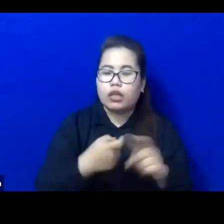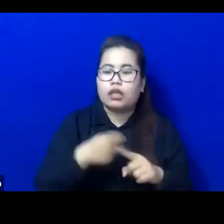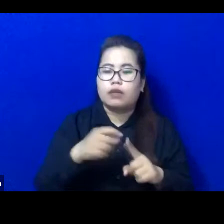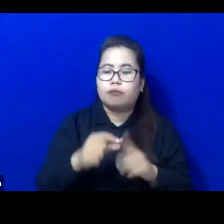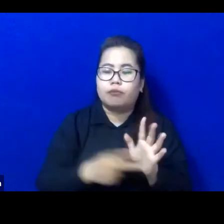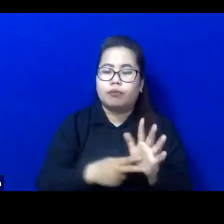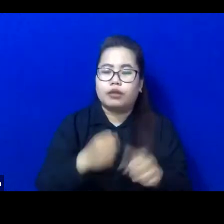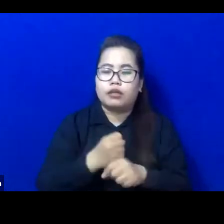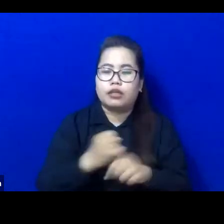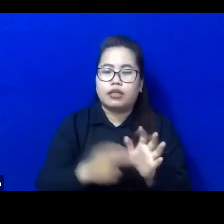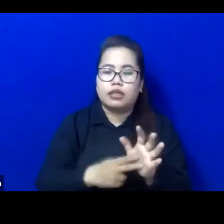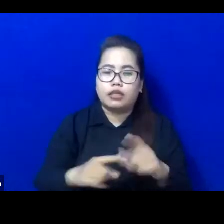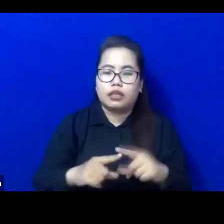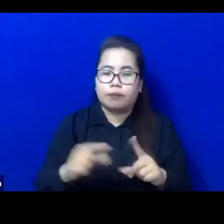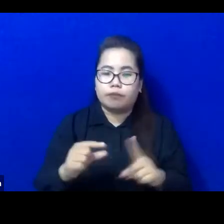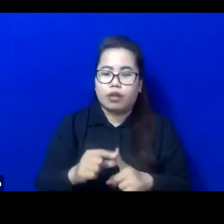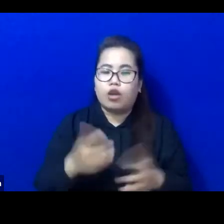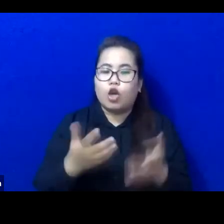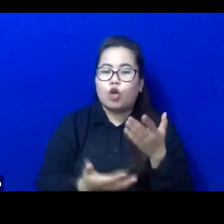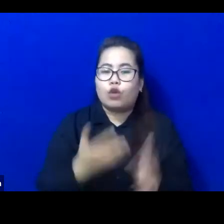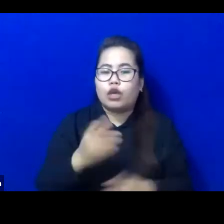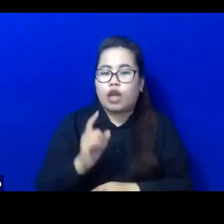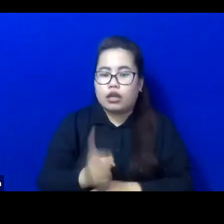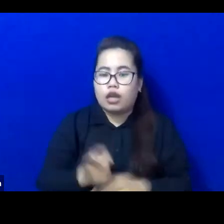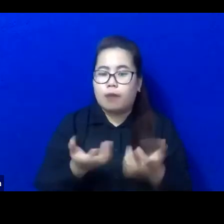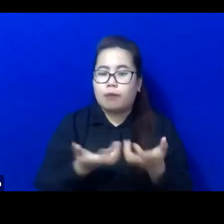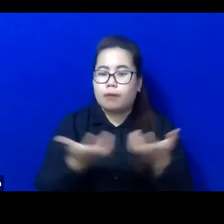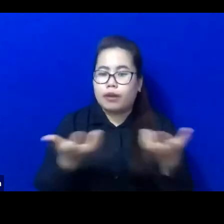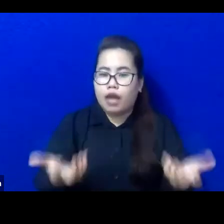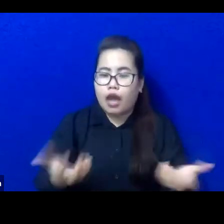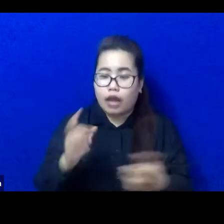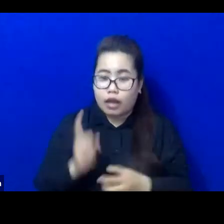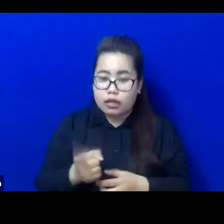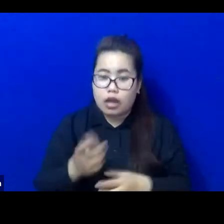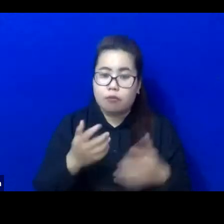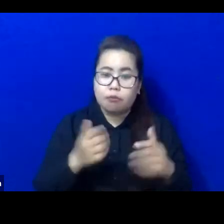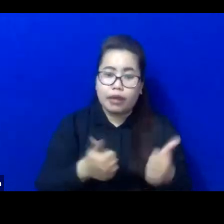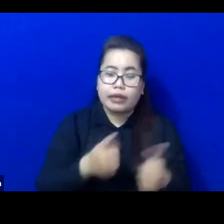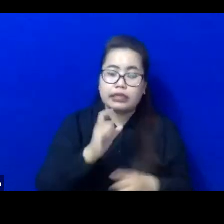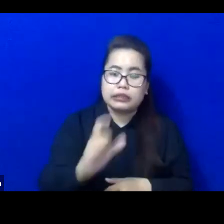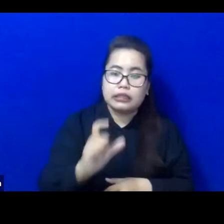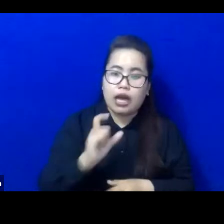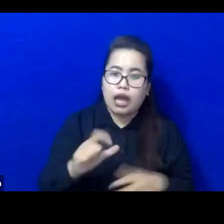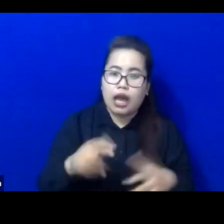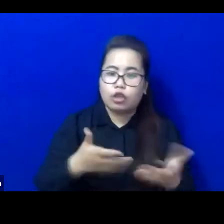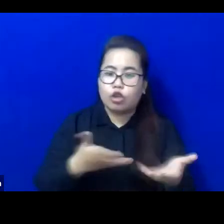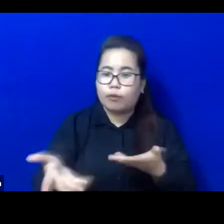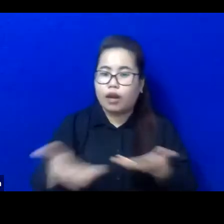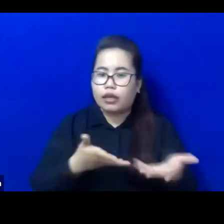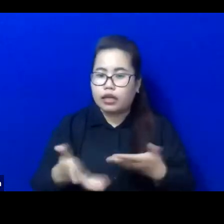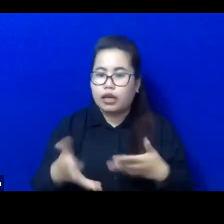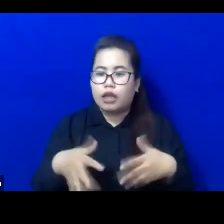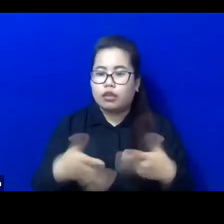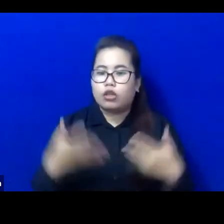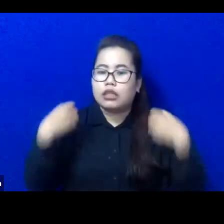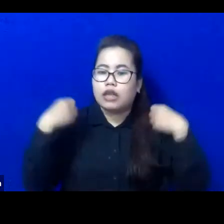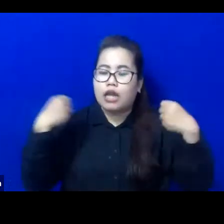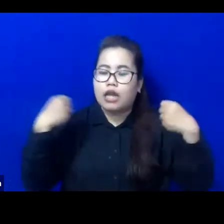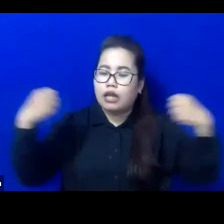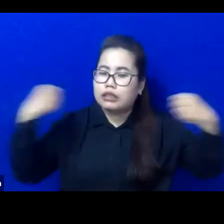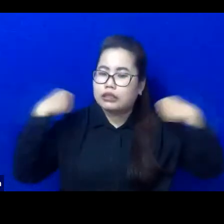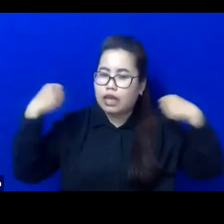are any differences in the way the health services are being provided depending on their type